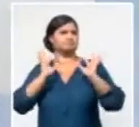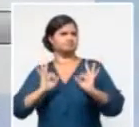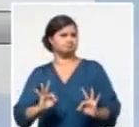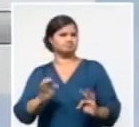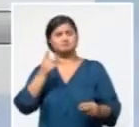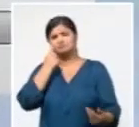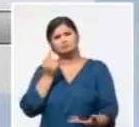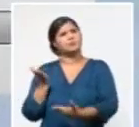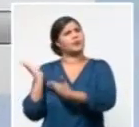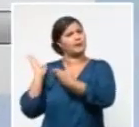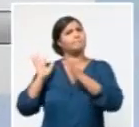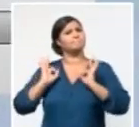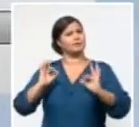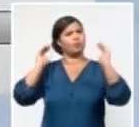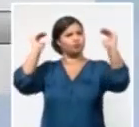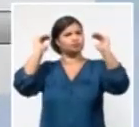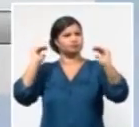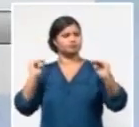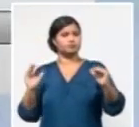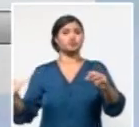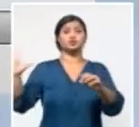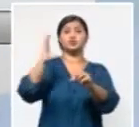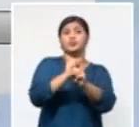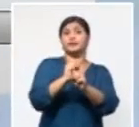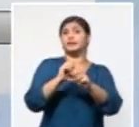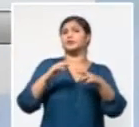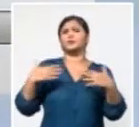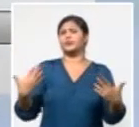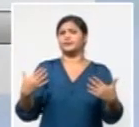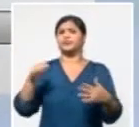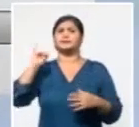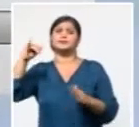for a cumulative of